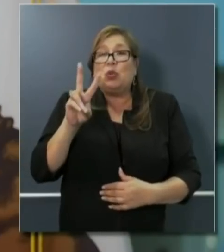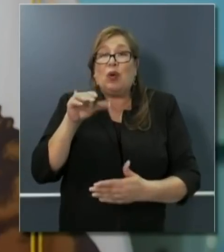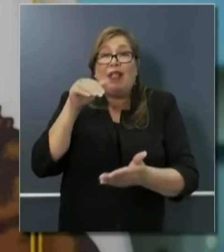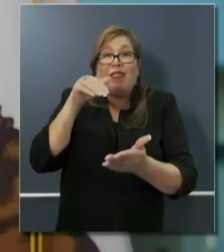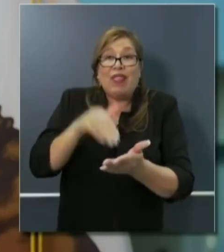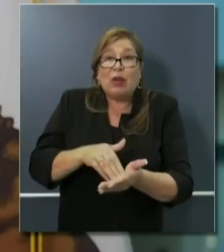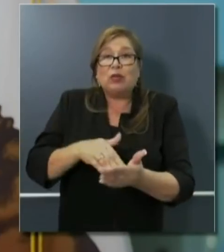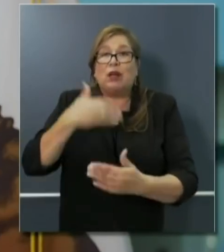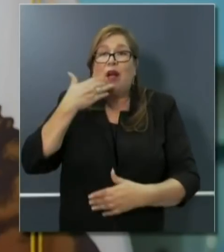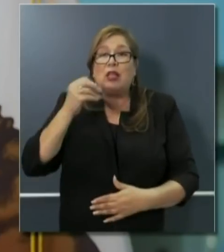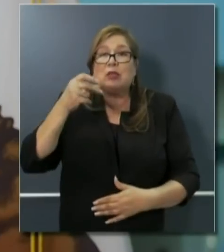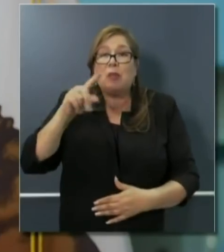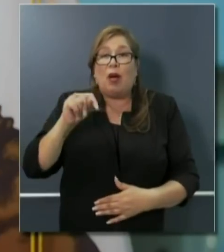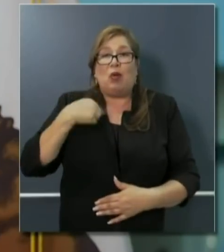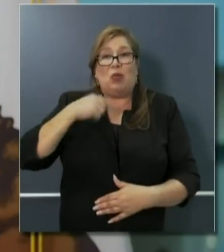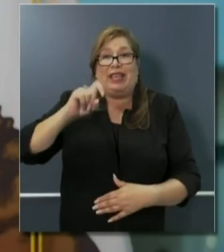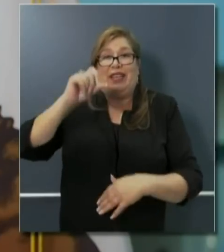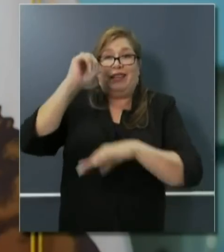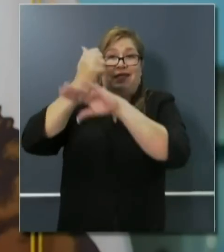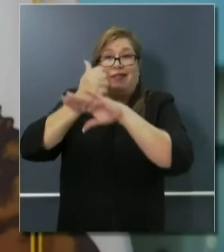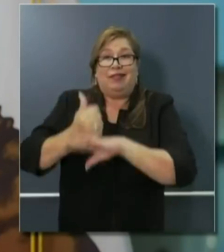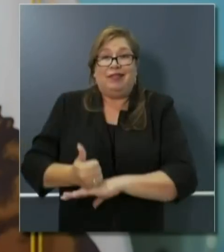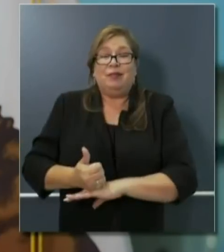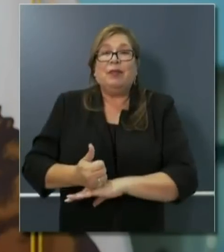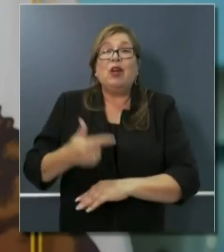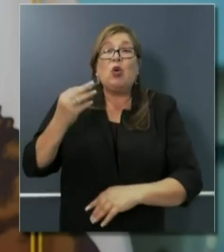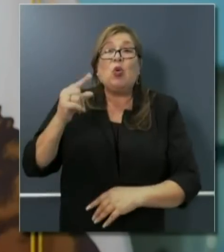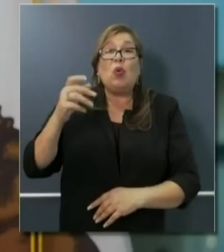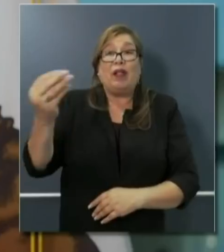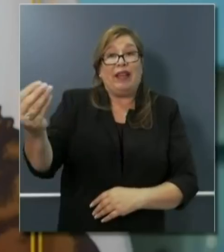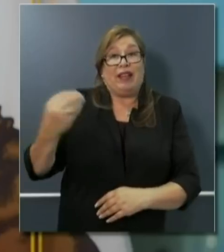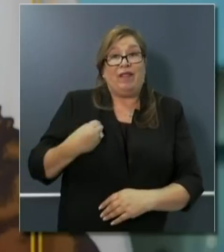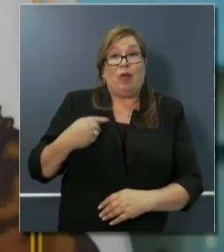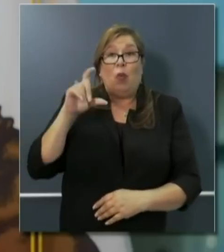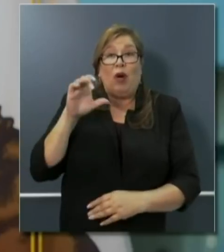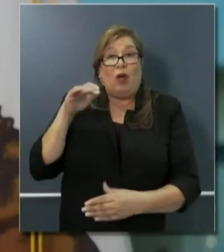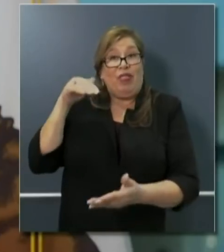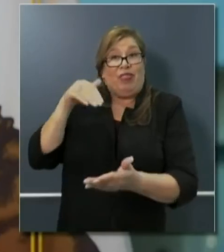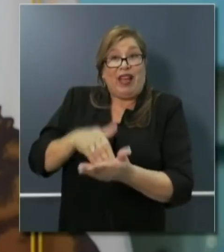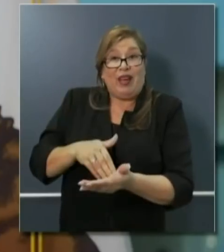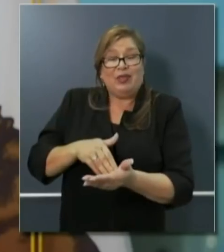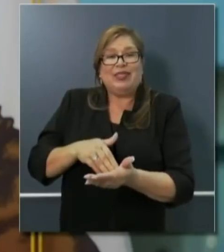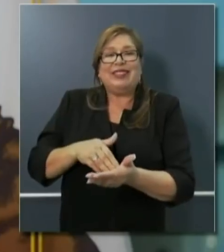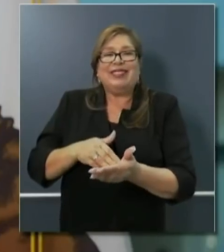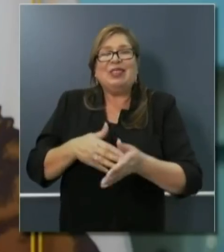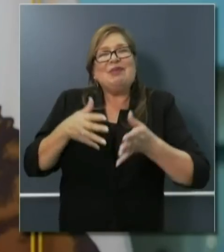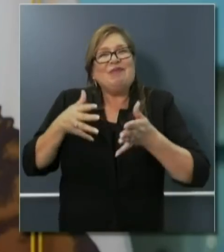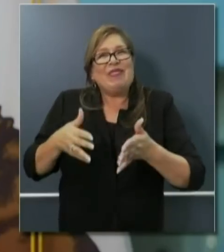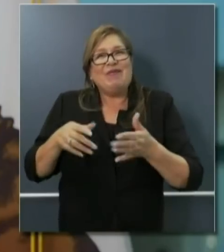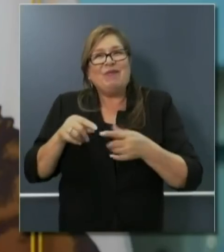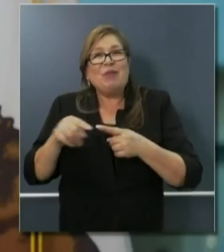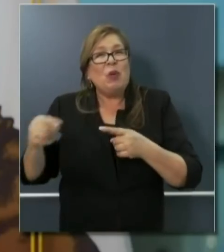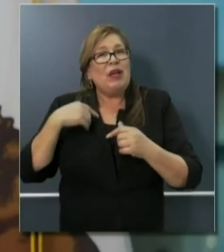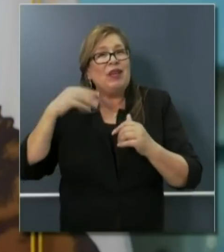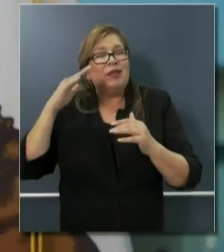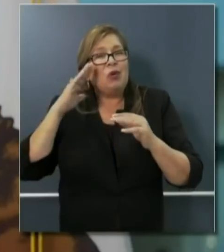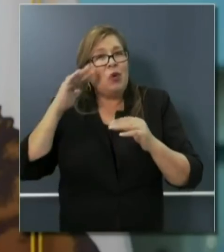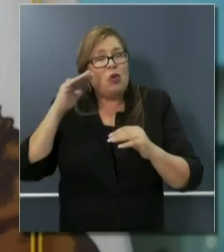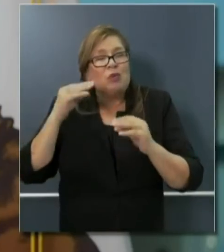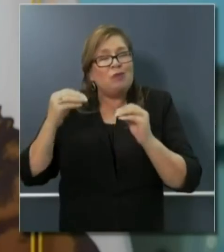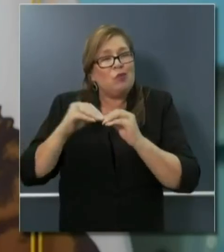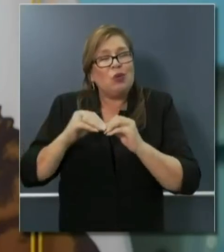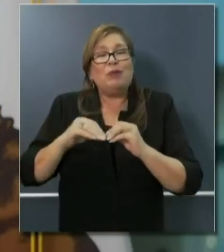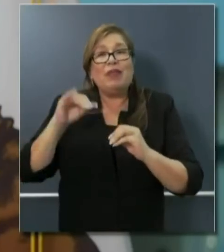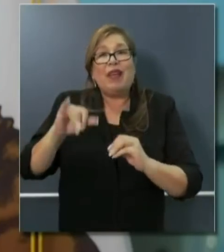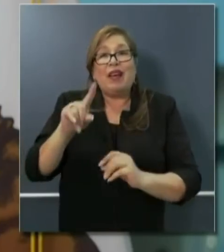162,013 hotspots that we would need. Google's already providing 100,000. We'll see how far that can go. And it was based,